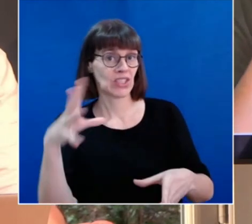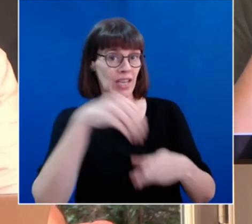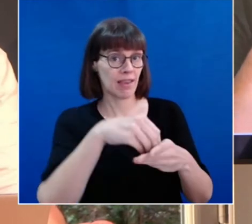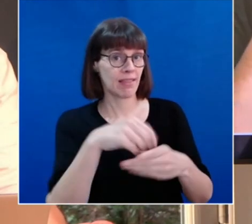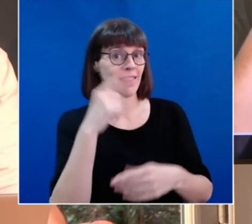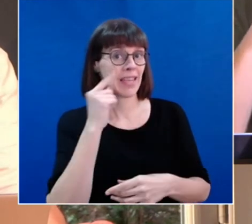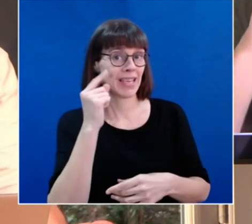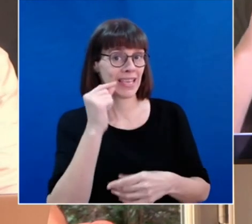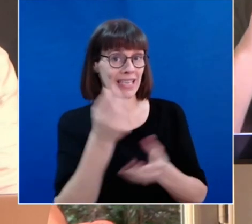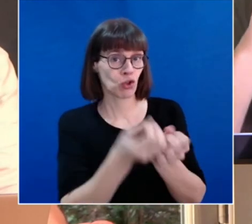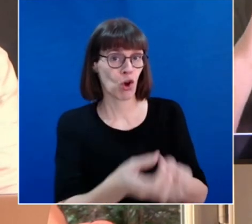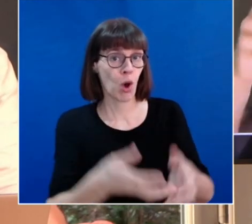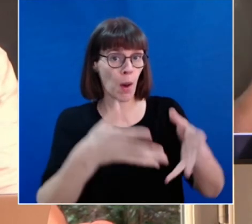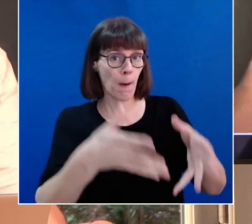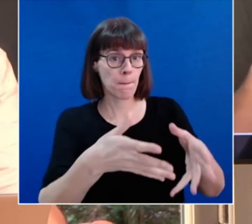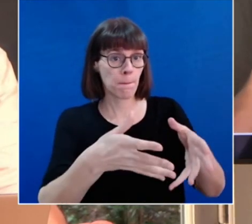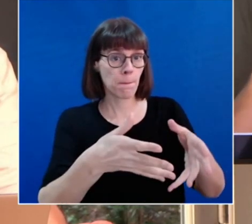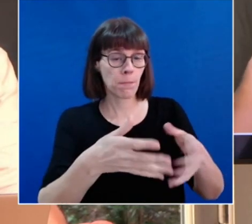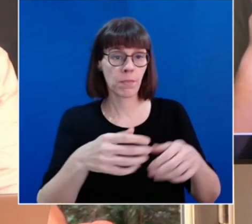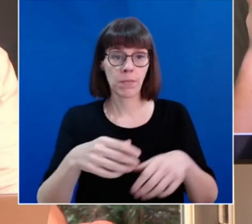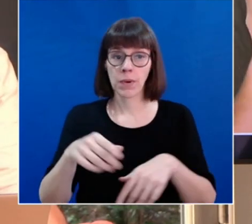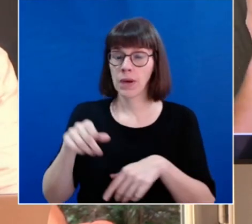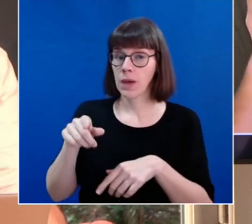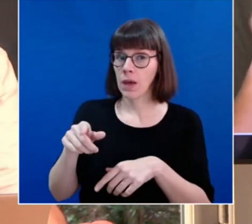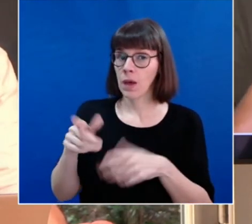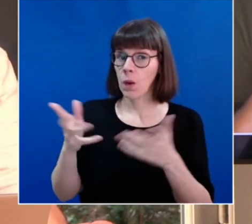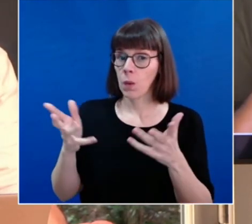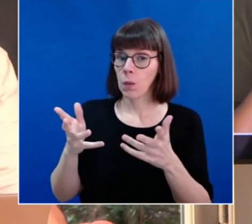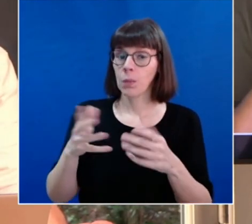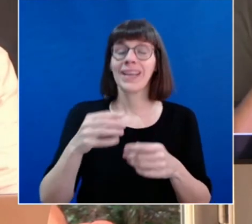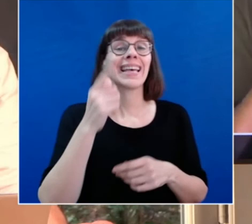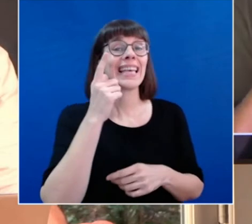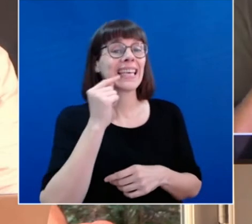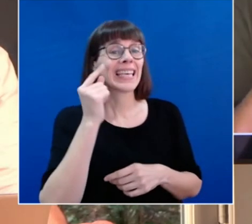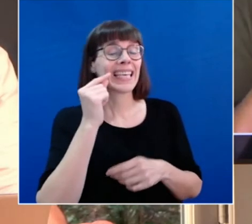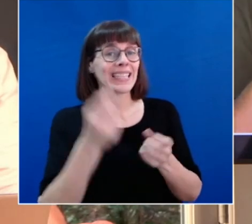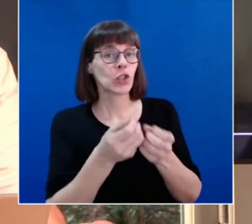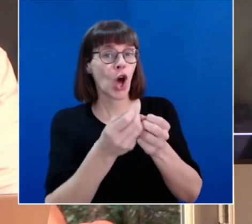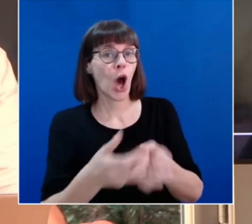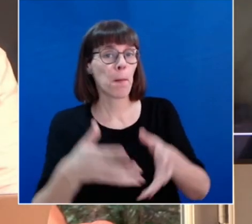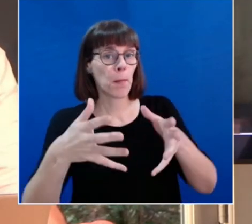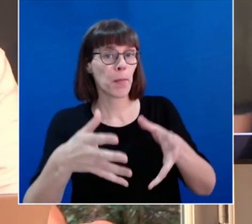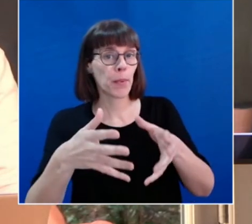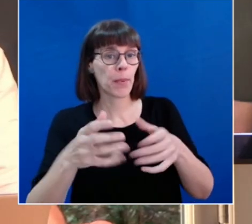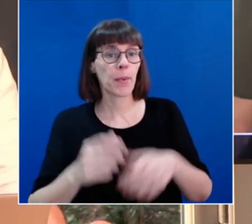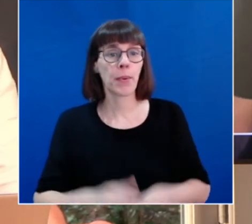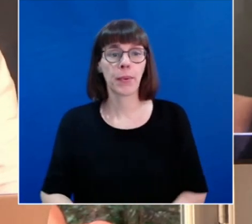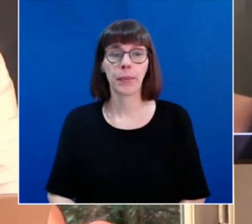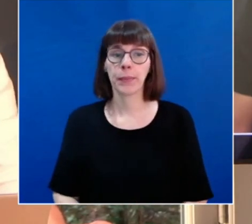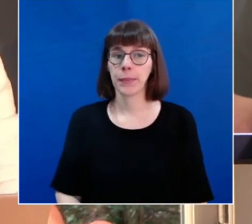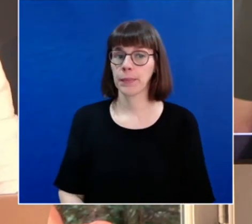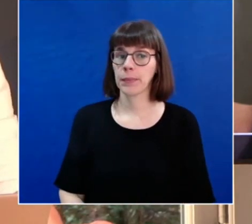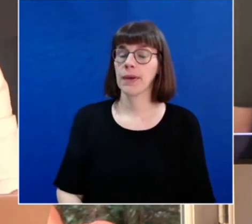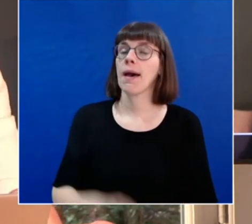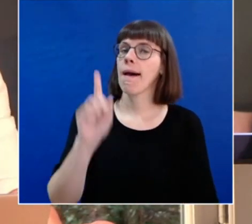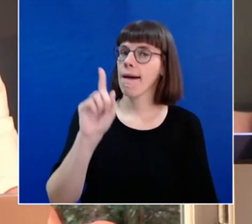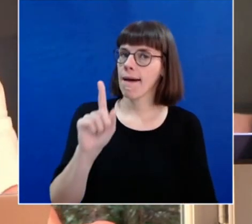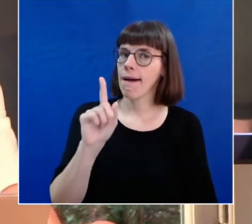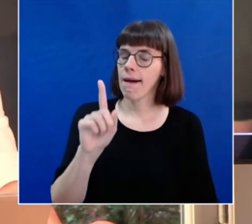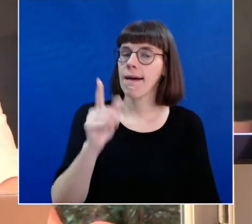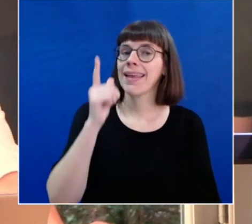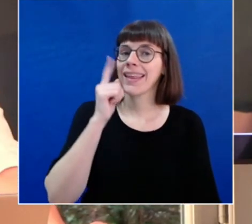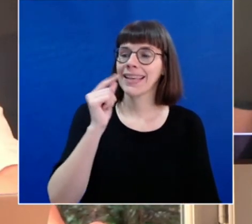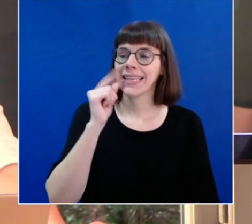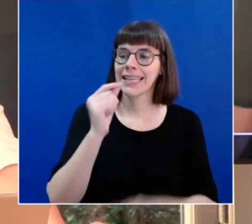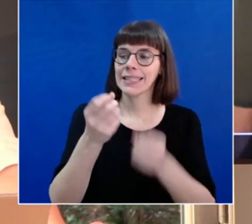You were talking about in the X GitLab or in GitHub. Or in GitHub? GitHub. Okay, because so in GitHub, yes, there